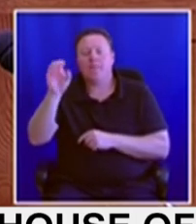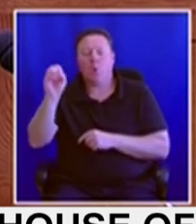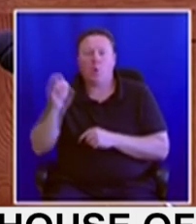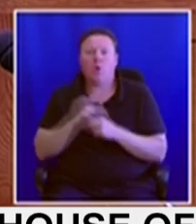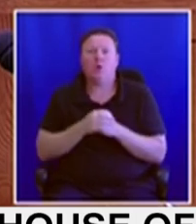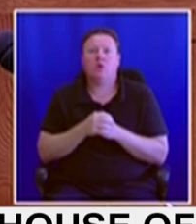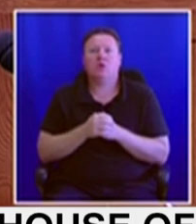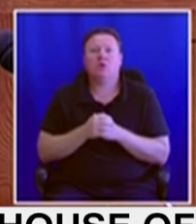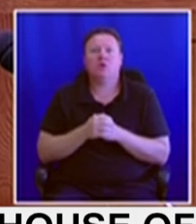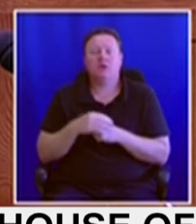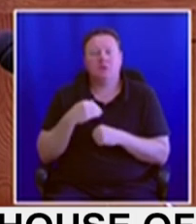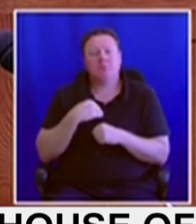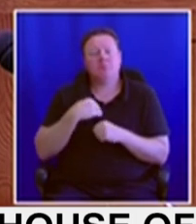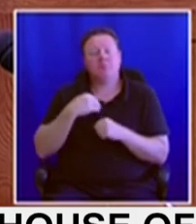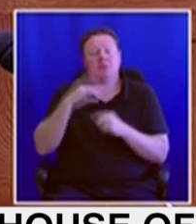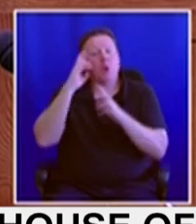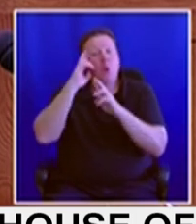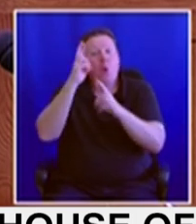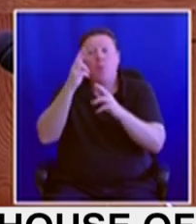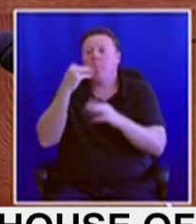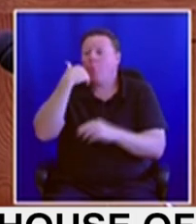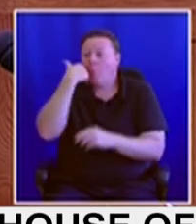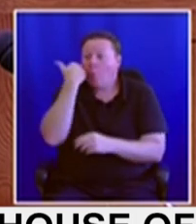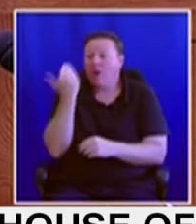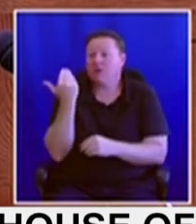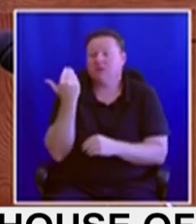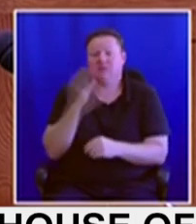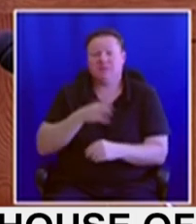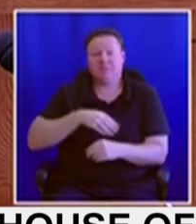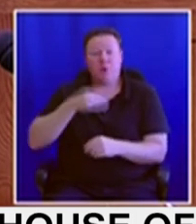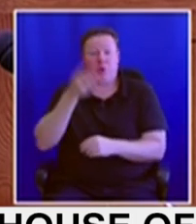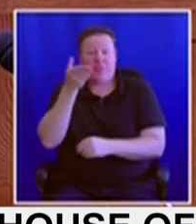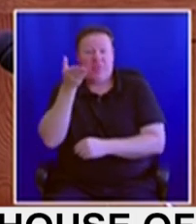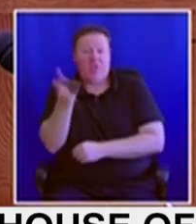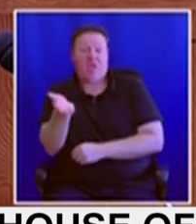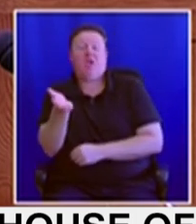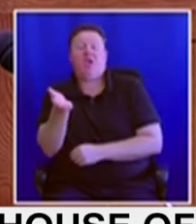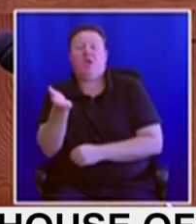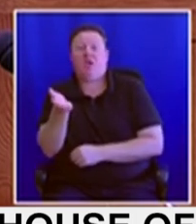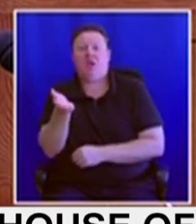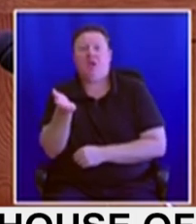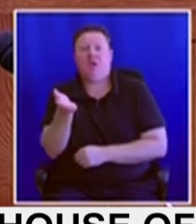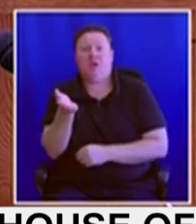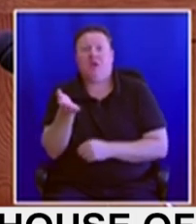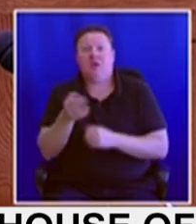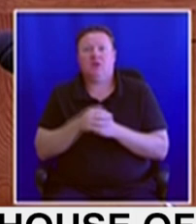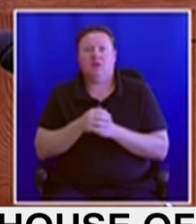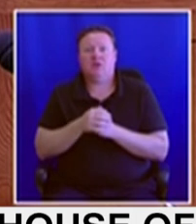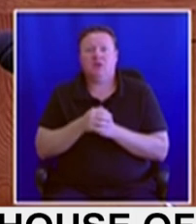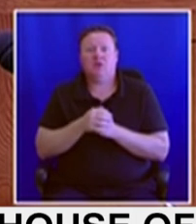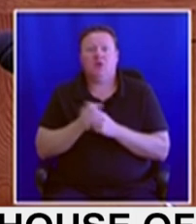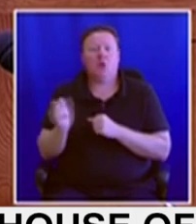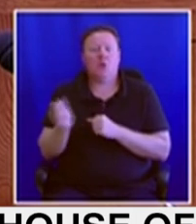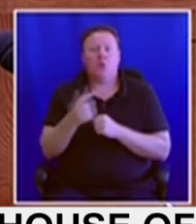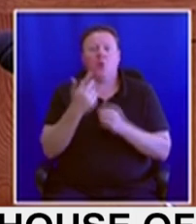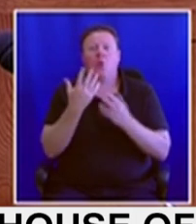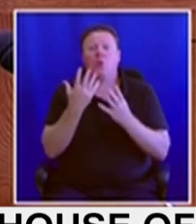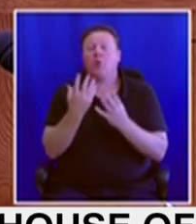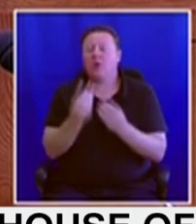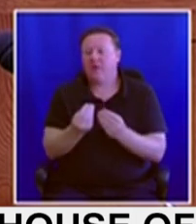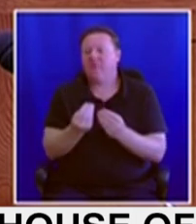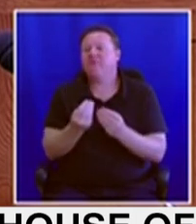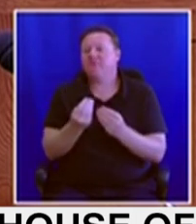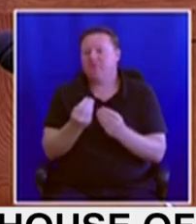I do hope and wish that that is the spirit that we will all have as we